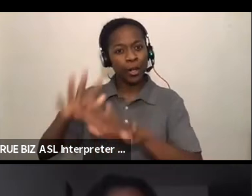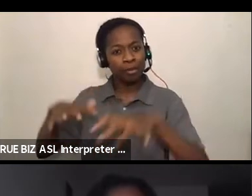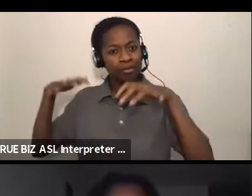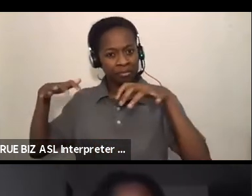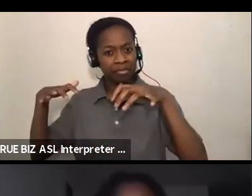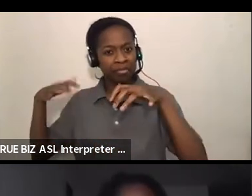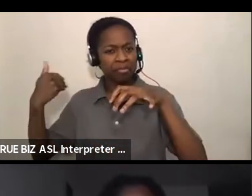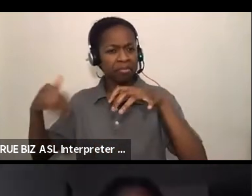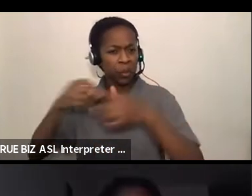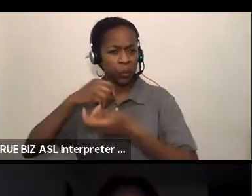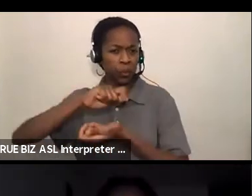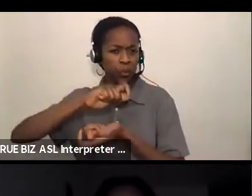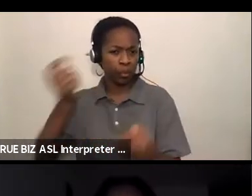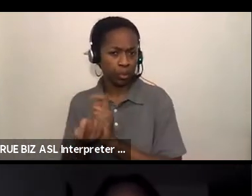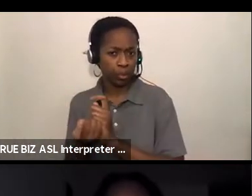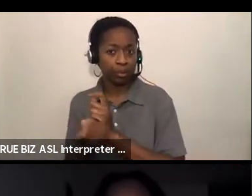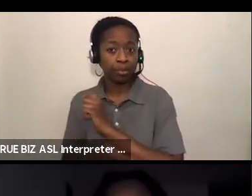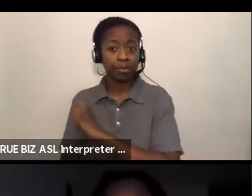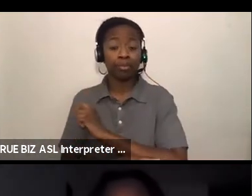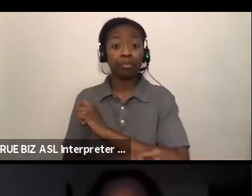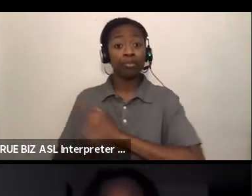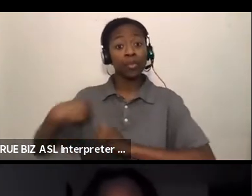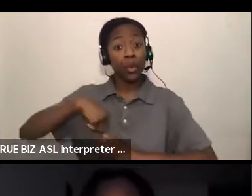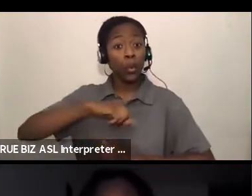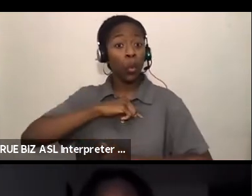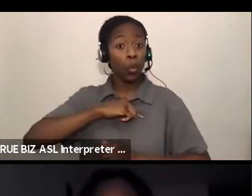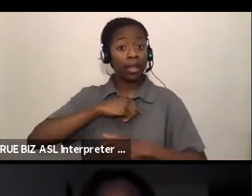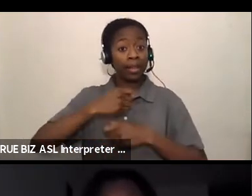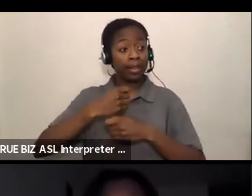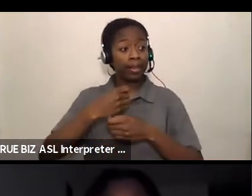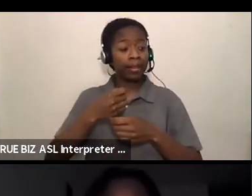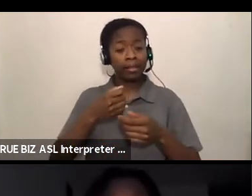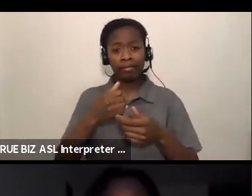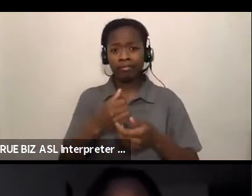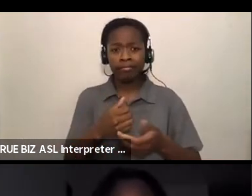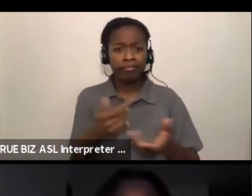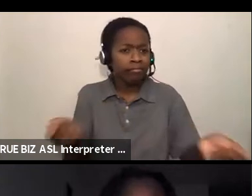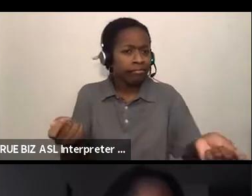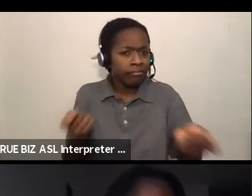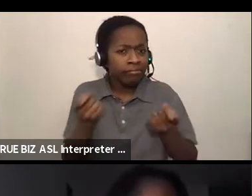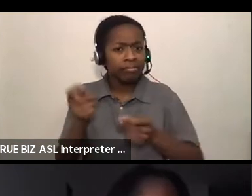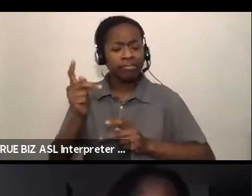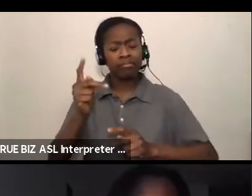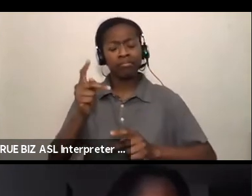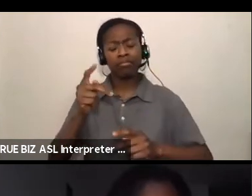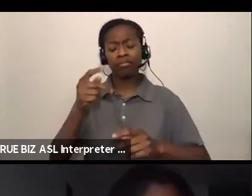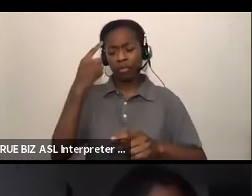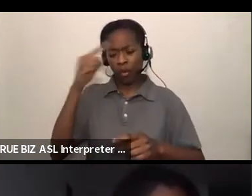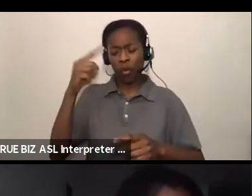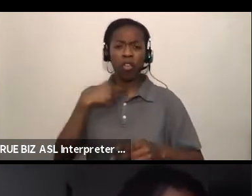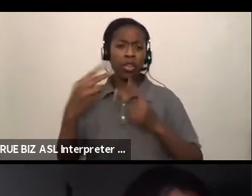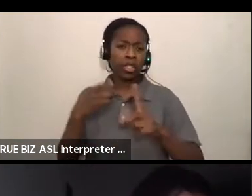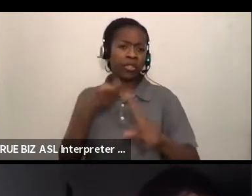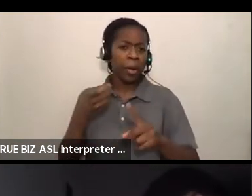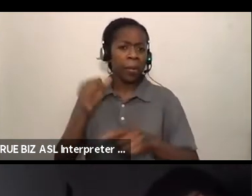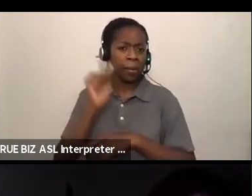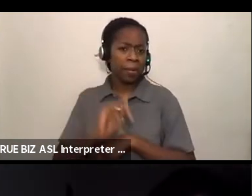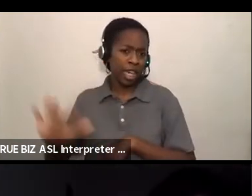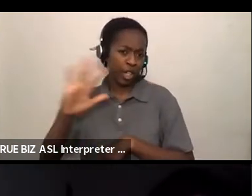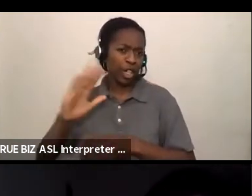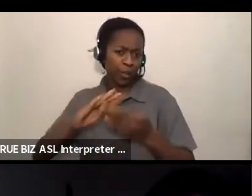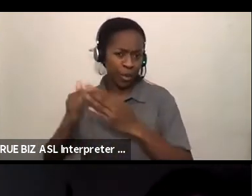like, Tira does, because we paved the way for voices from the Southeast Asian, Micronesian, refugee, immigrant communities.